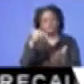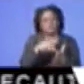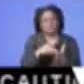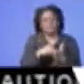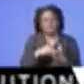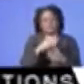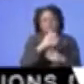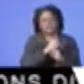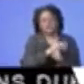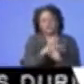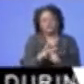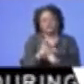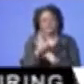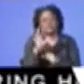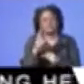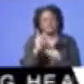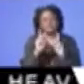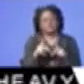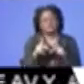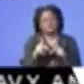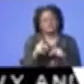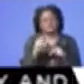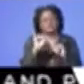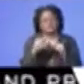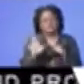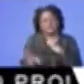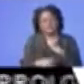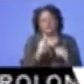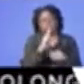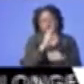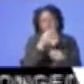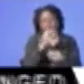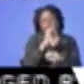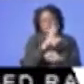under 1.7 million have recovered with over 309,000 deaths.